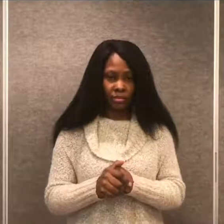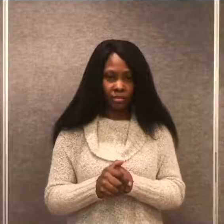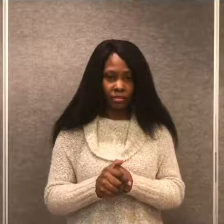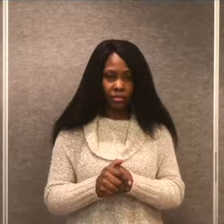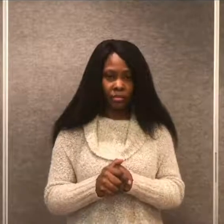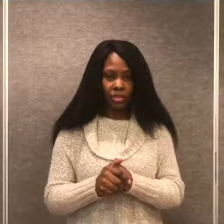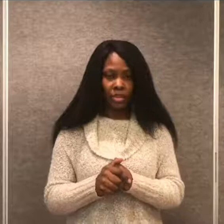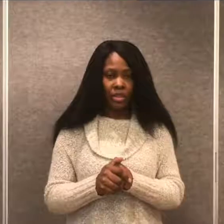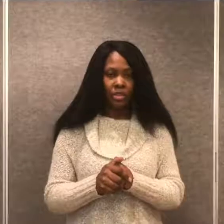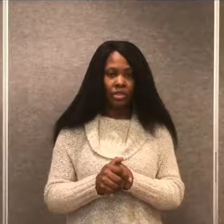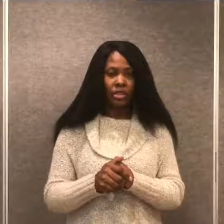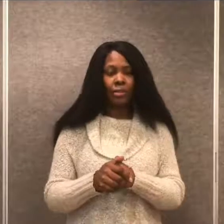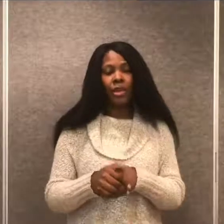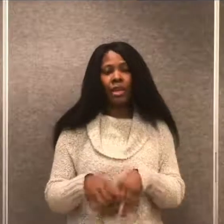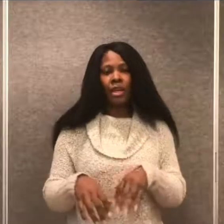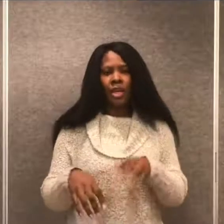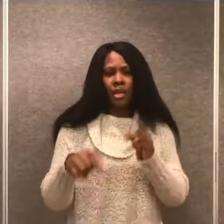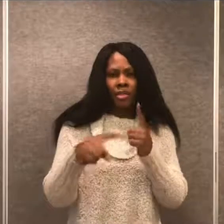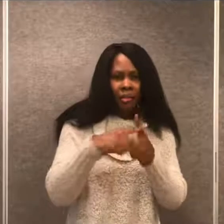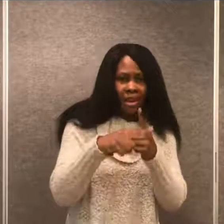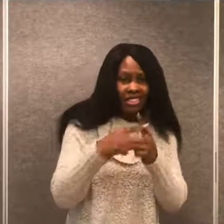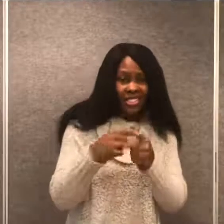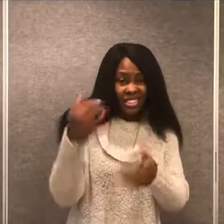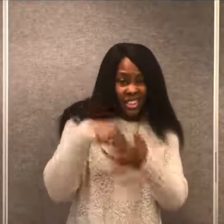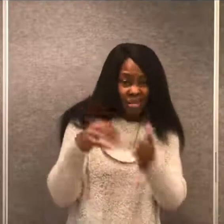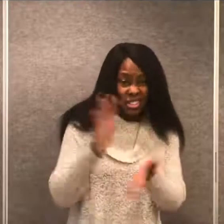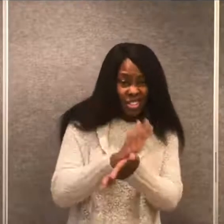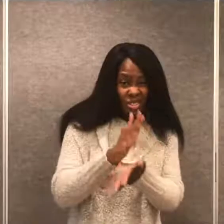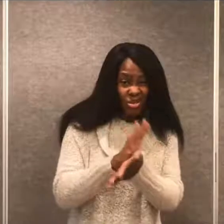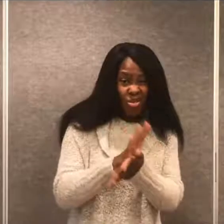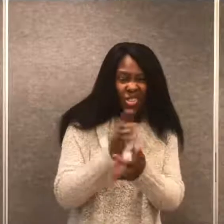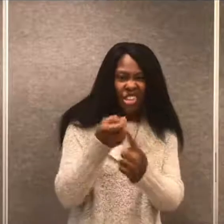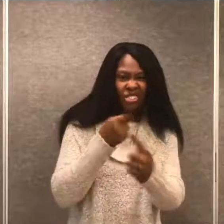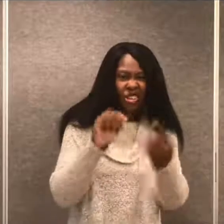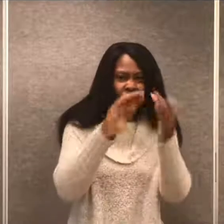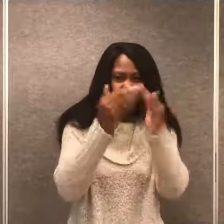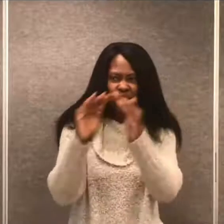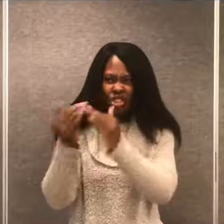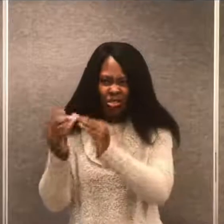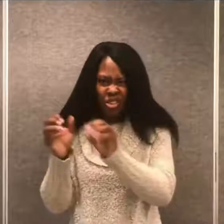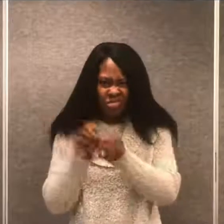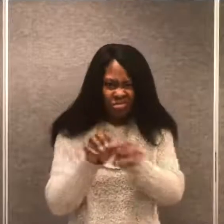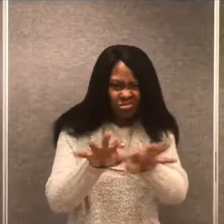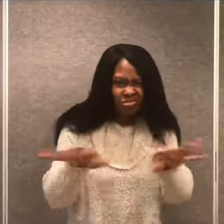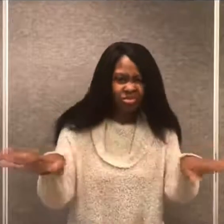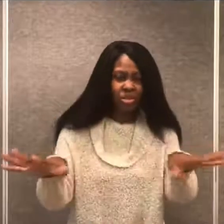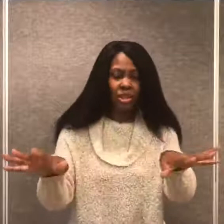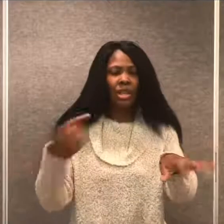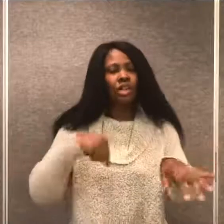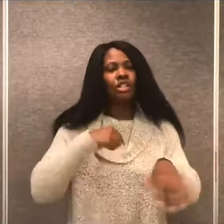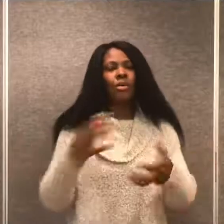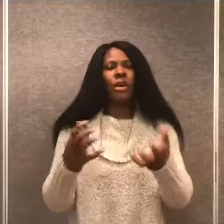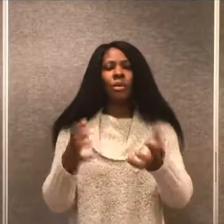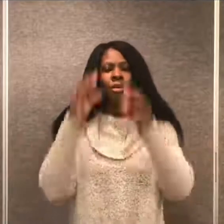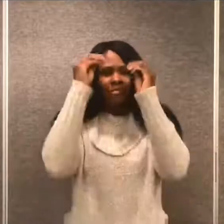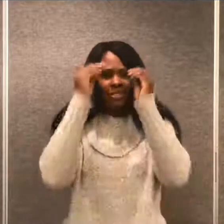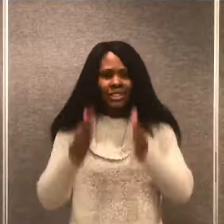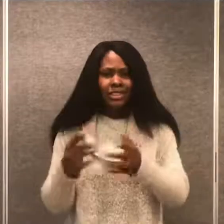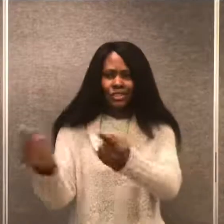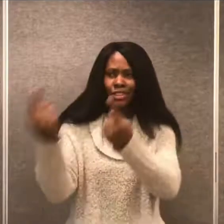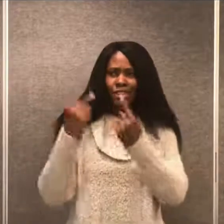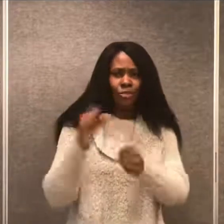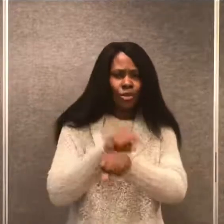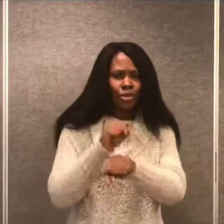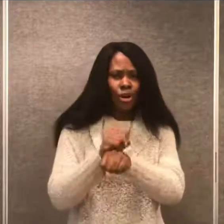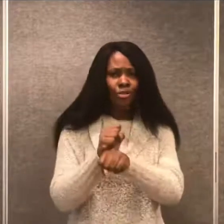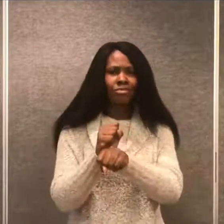community spread. And it's really concerned for our staff, so we try to make it where it's more palatable for them to come to work and try to be safe inside our facilities. And we're just